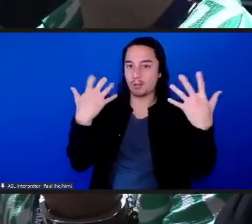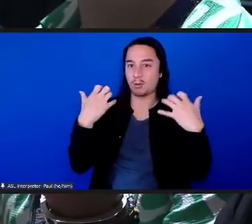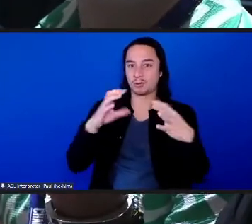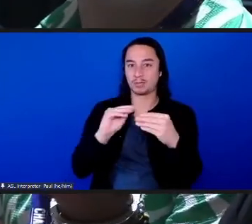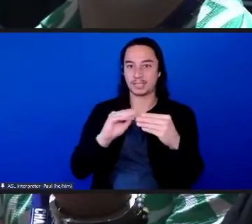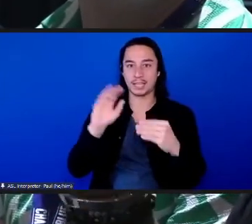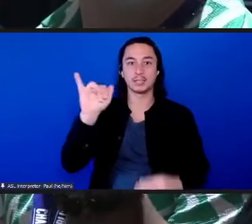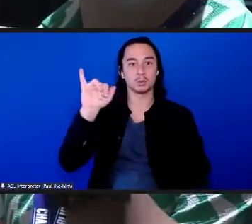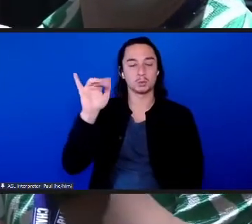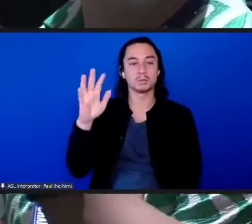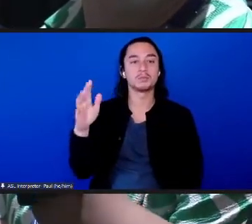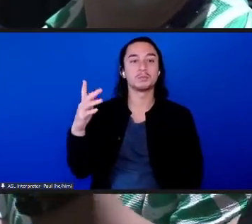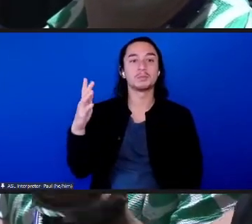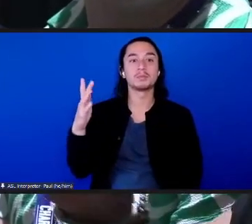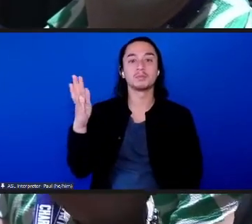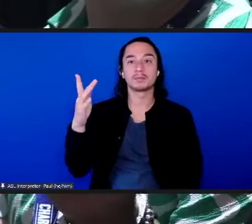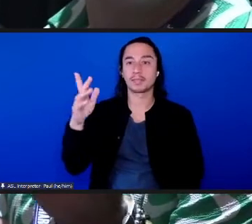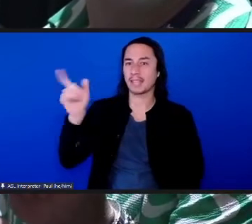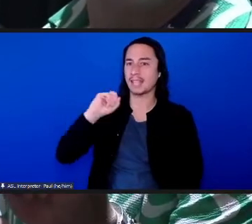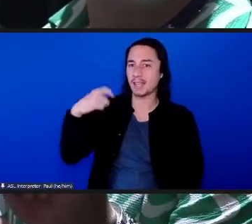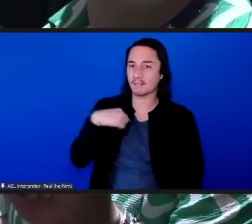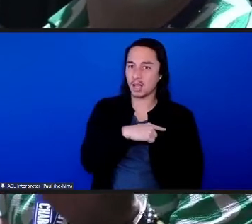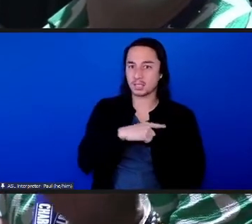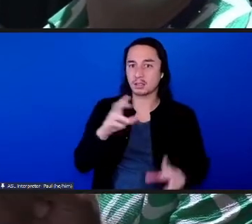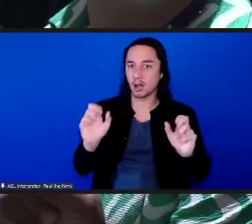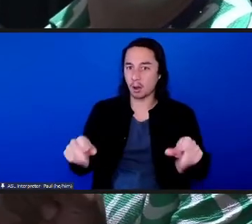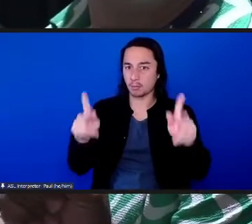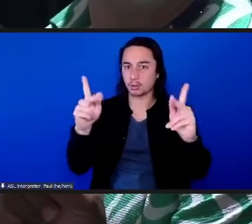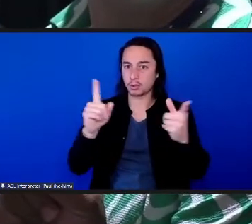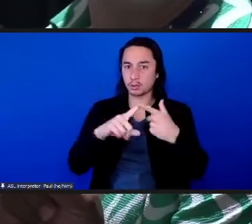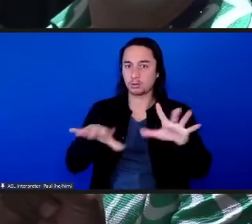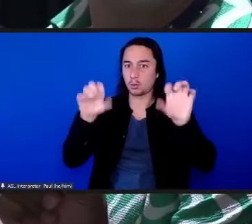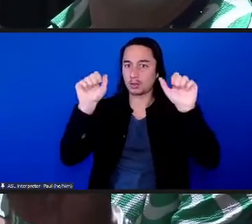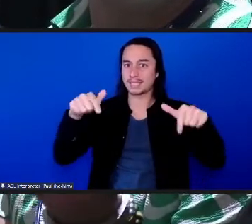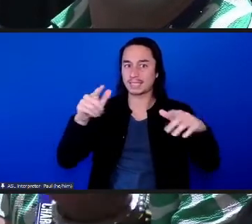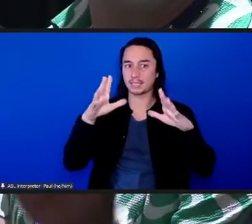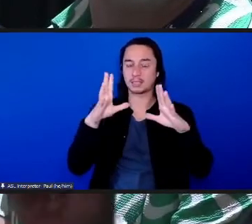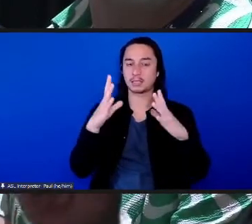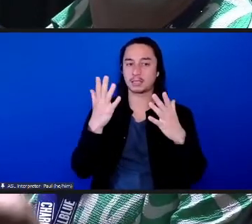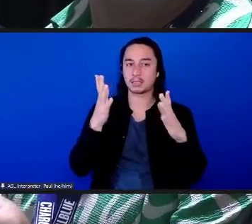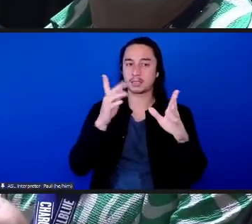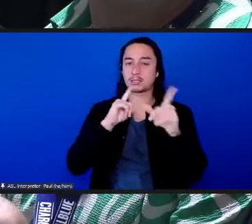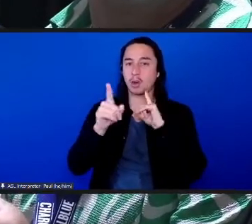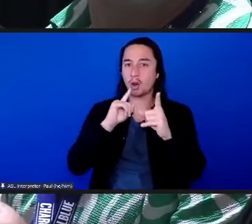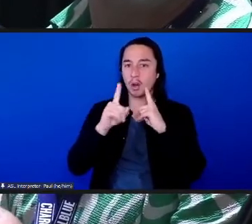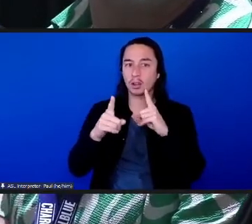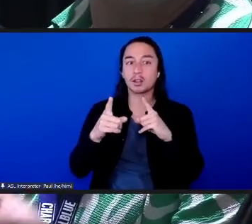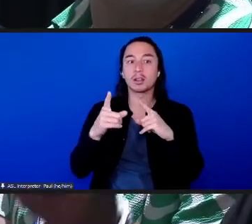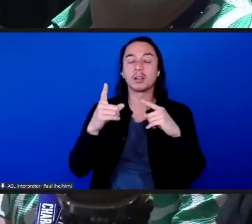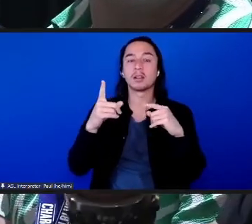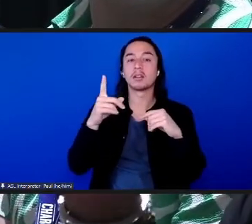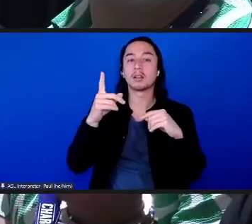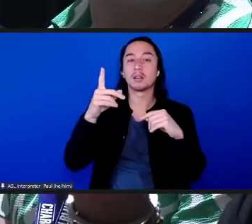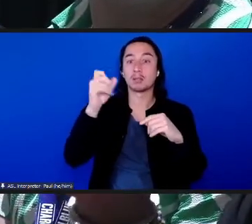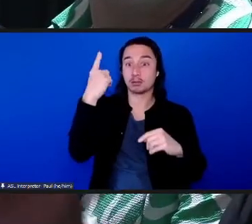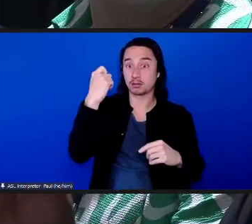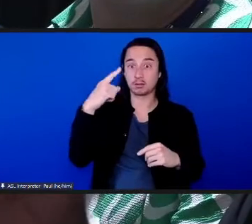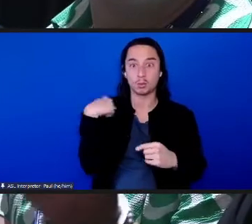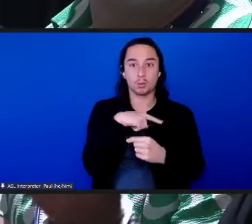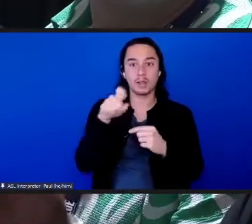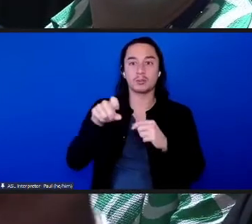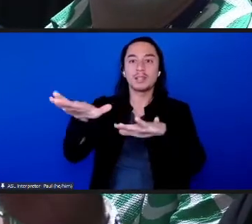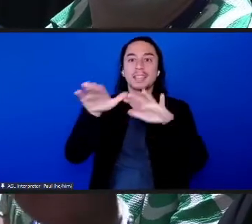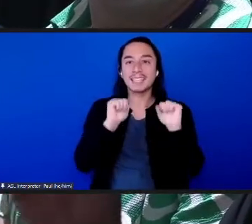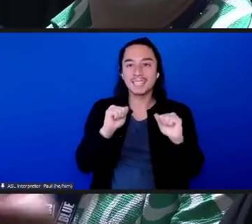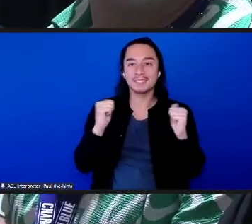were granted the opportunity to do this talk on the premise of leaving here with a